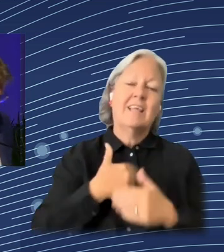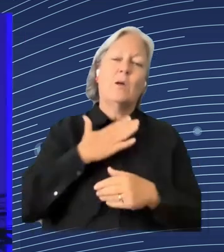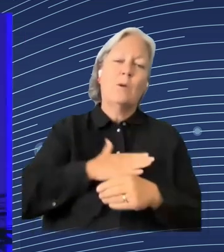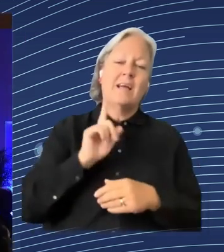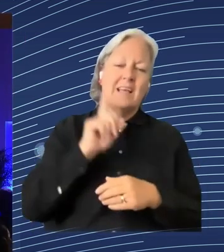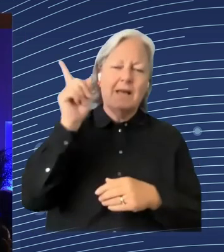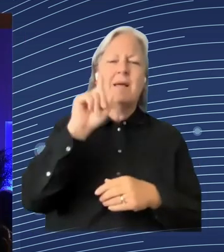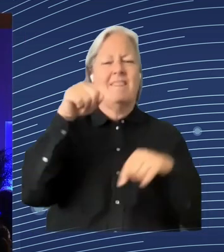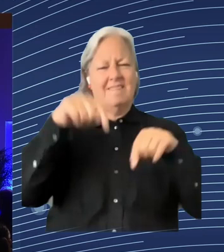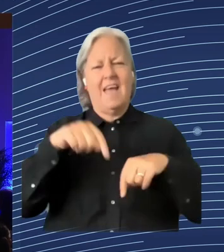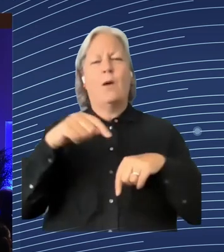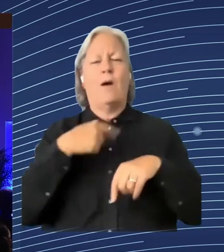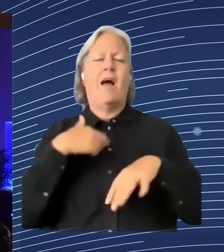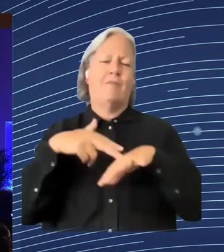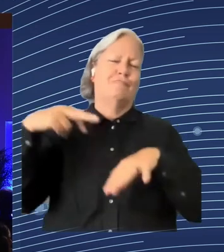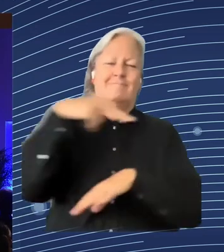Thank you.